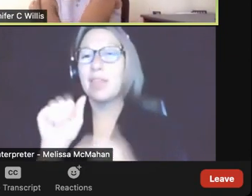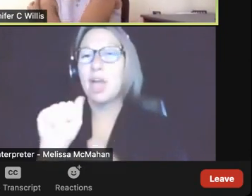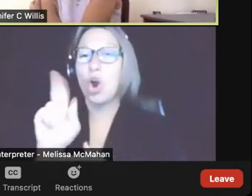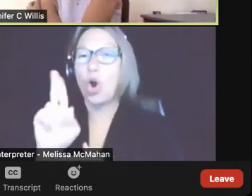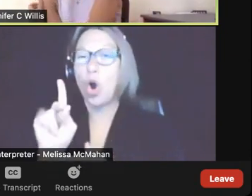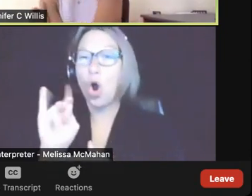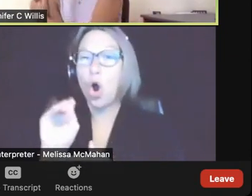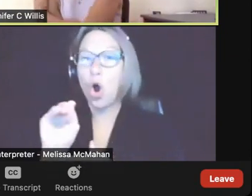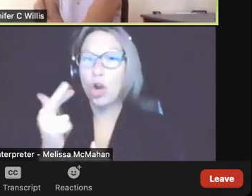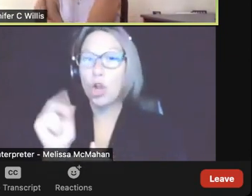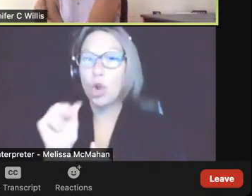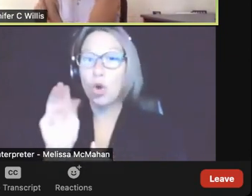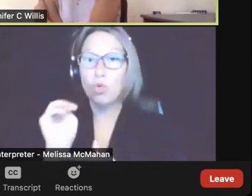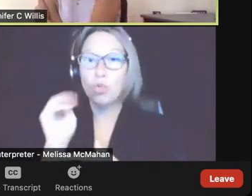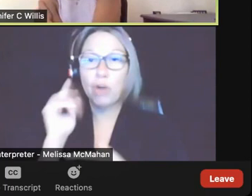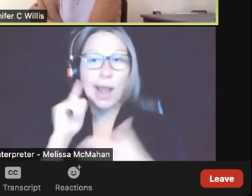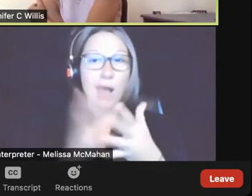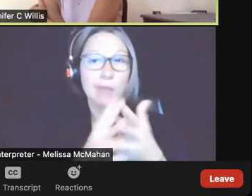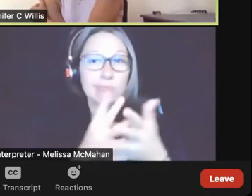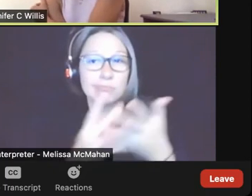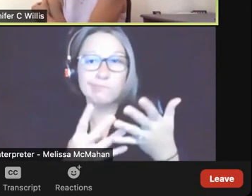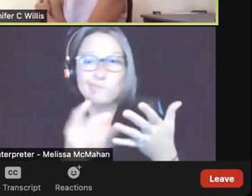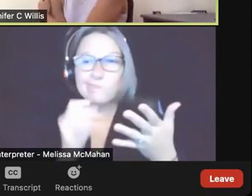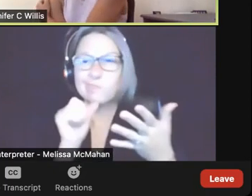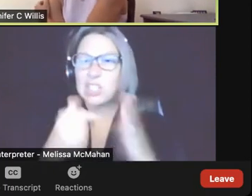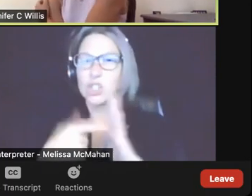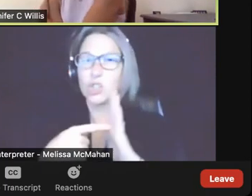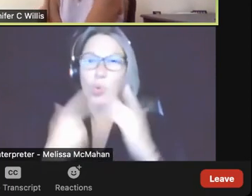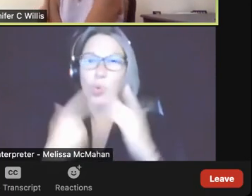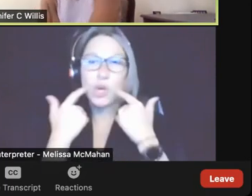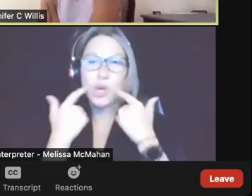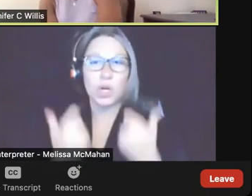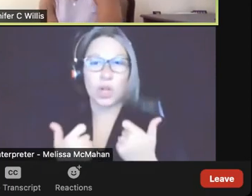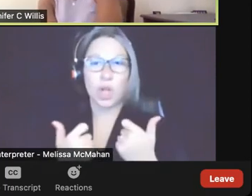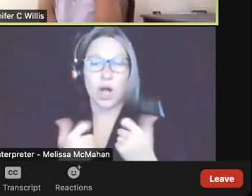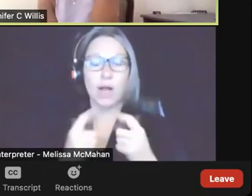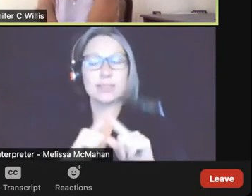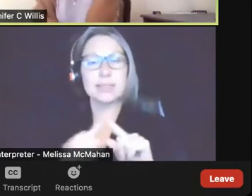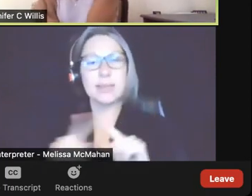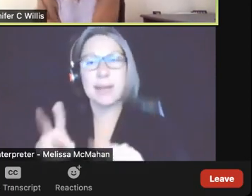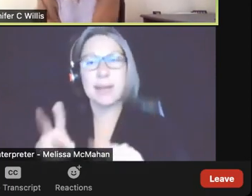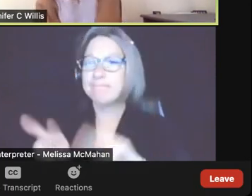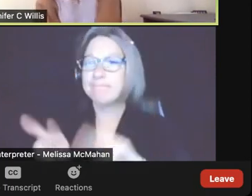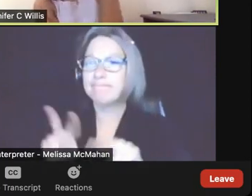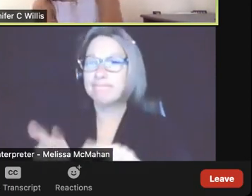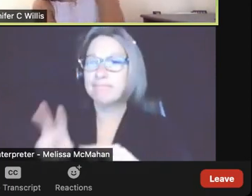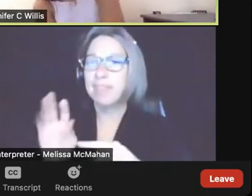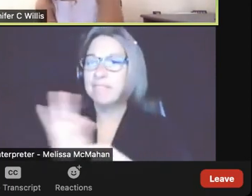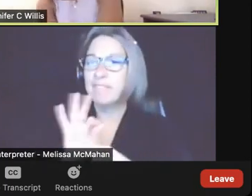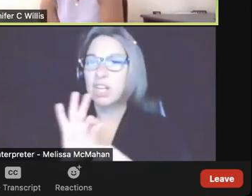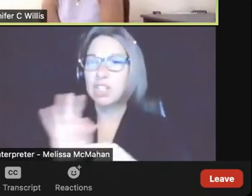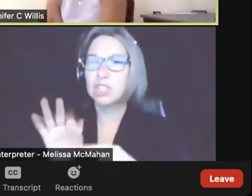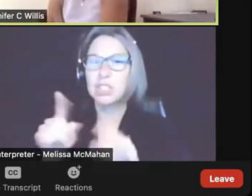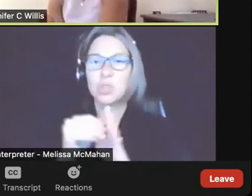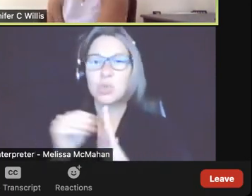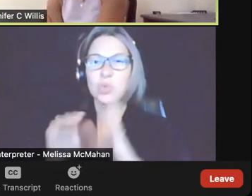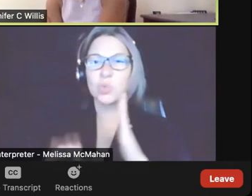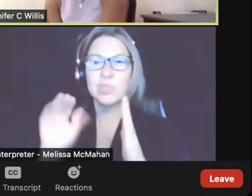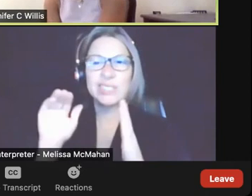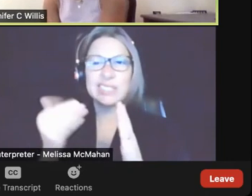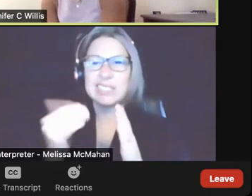hearing loss, but if the student functionally does not appear to be receiving auditory information in